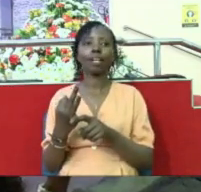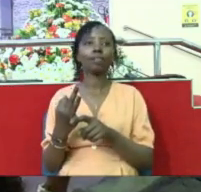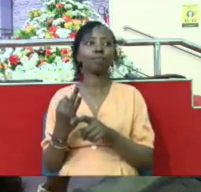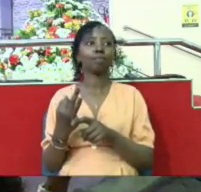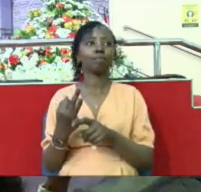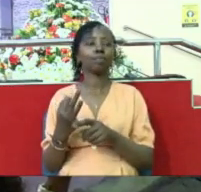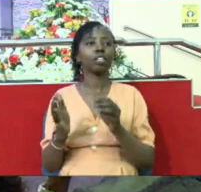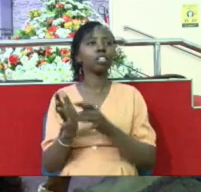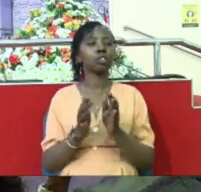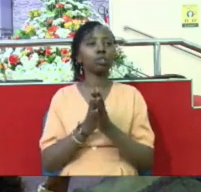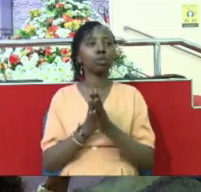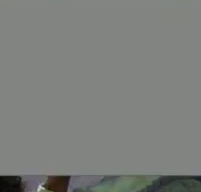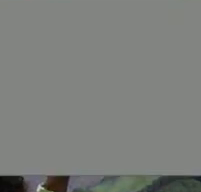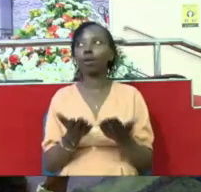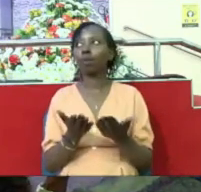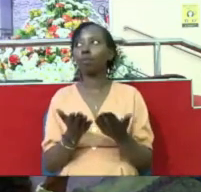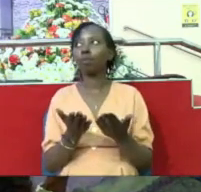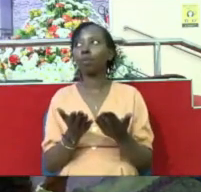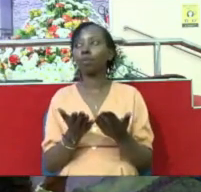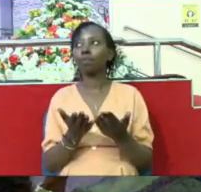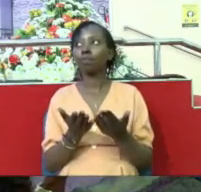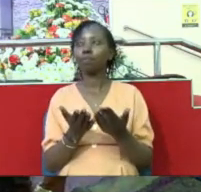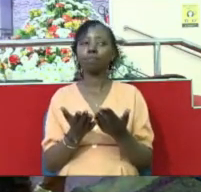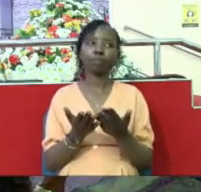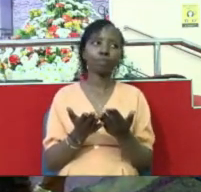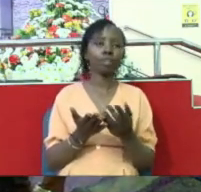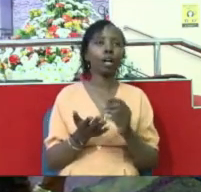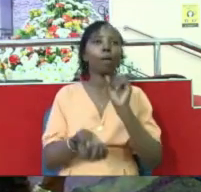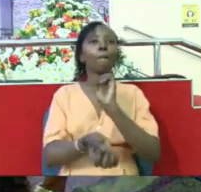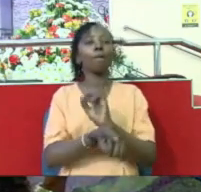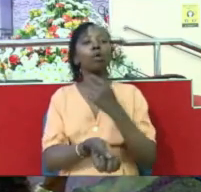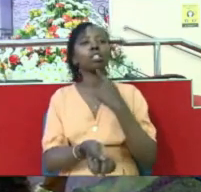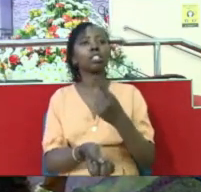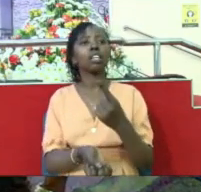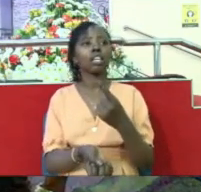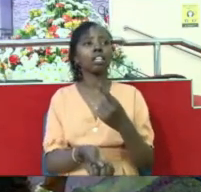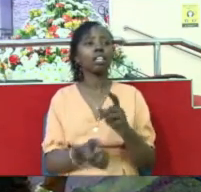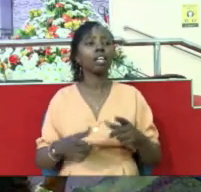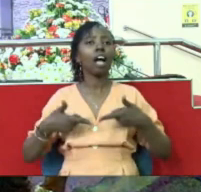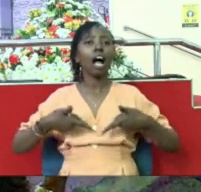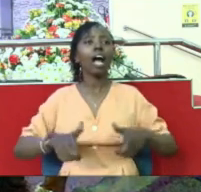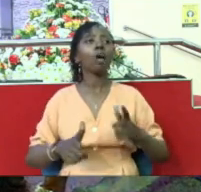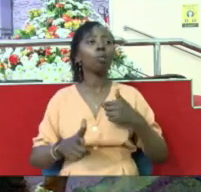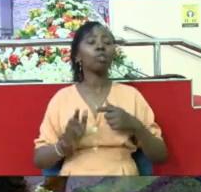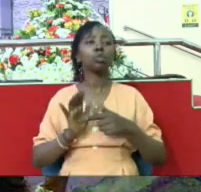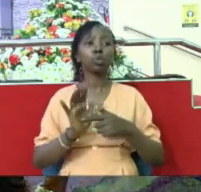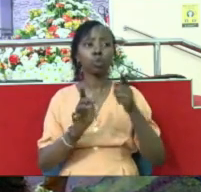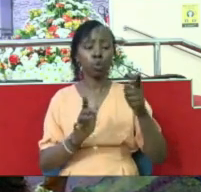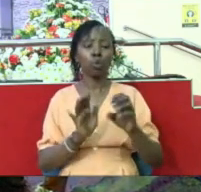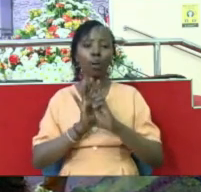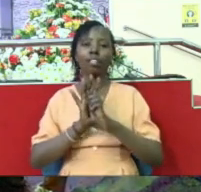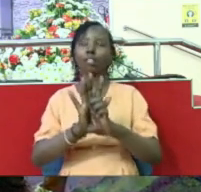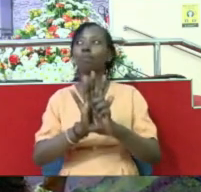verse, Paul says, you know, let me show you an example. Let me show you an example of giving.